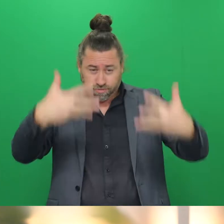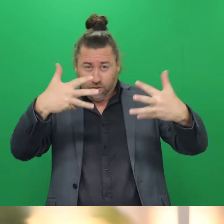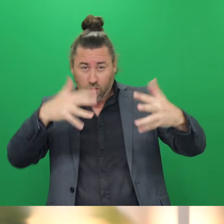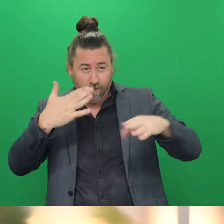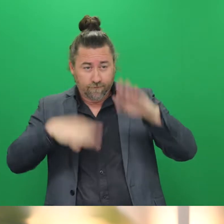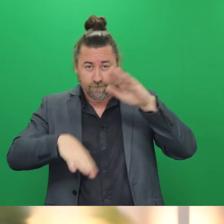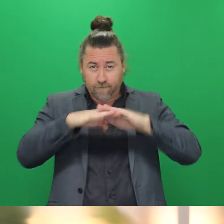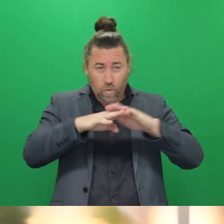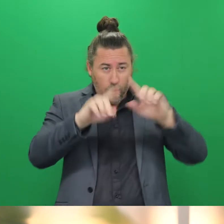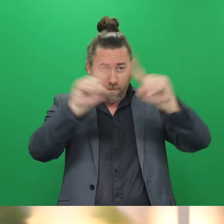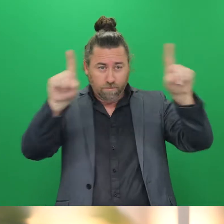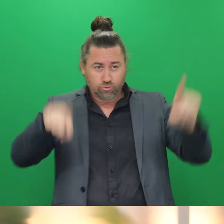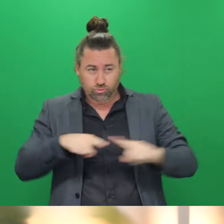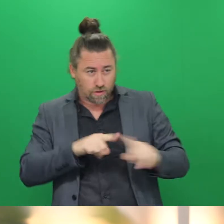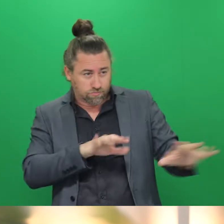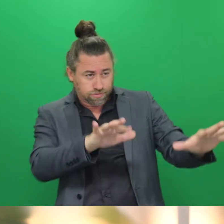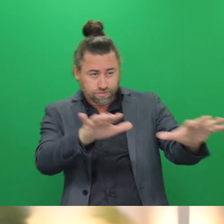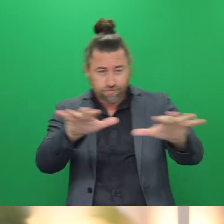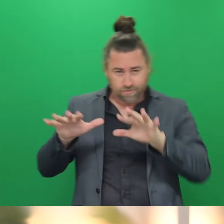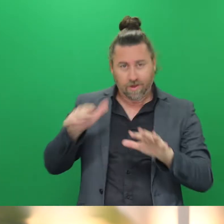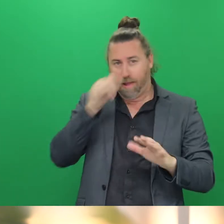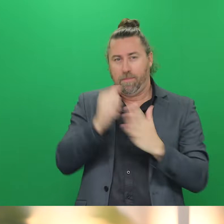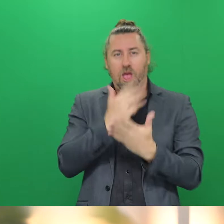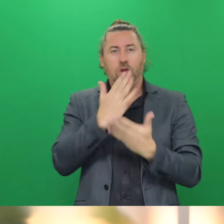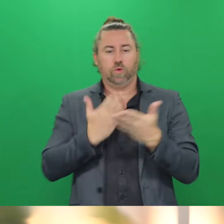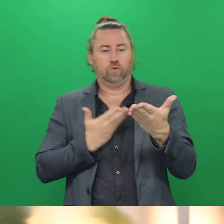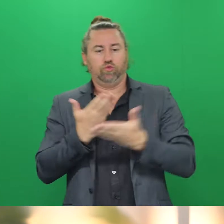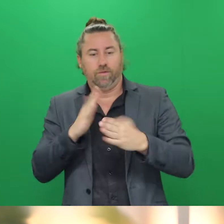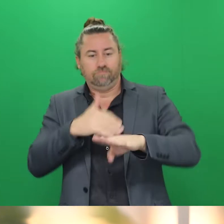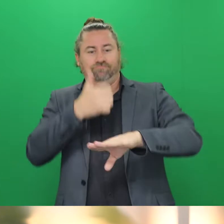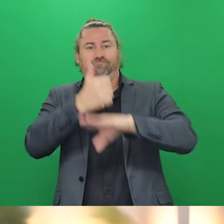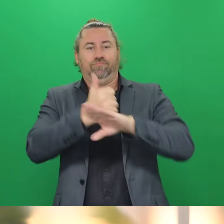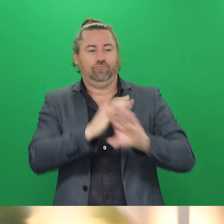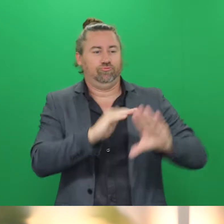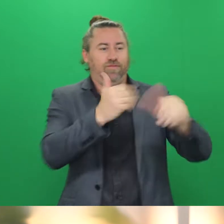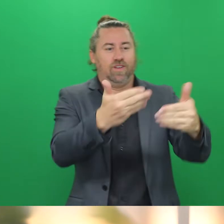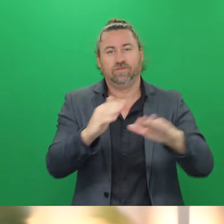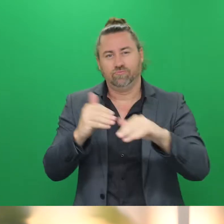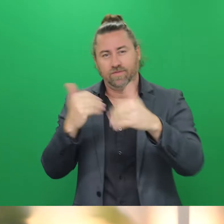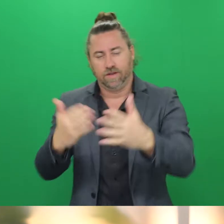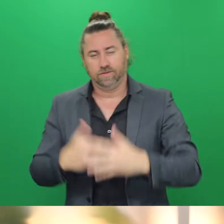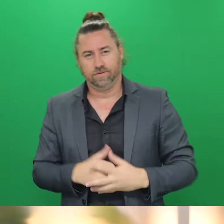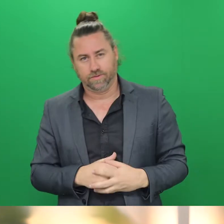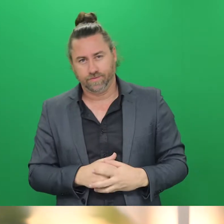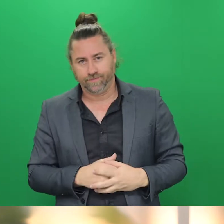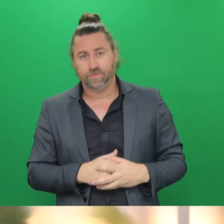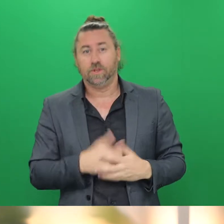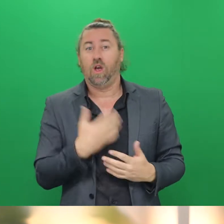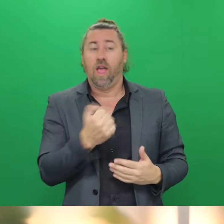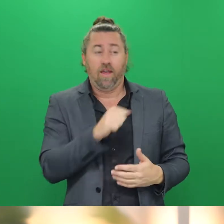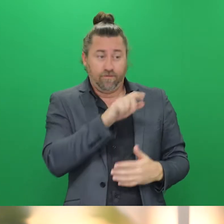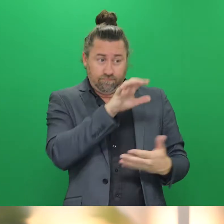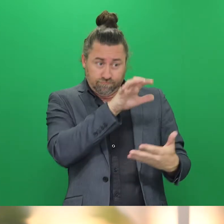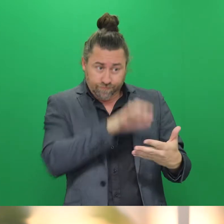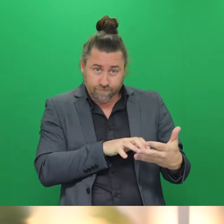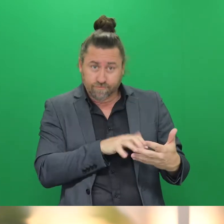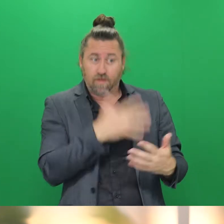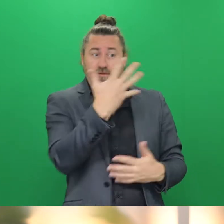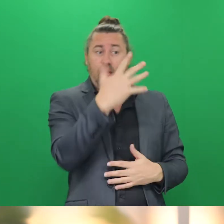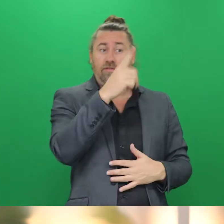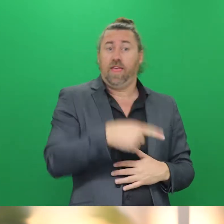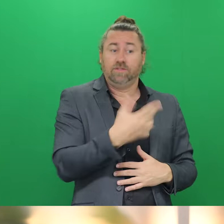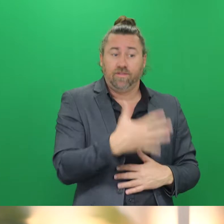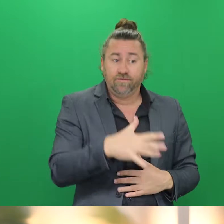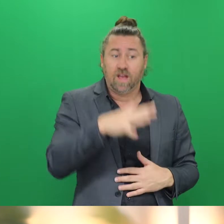it. This release is the first of two parts of this study. It covers an initial 5,500